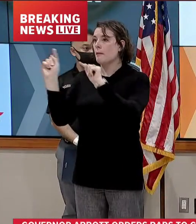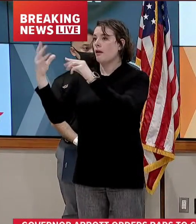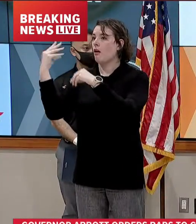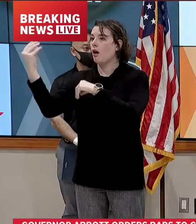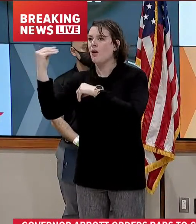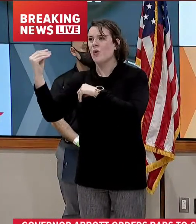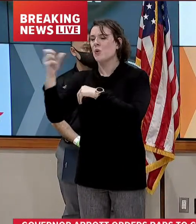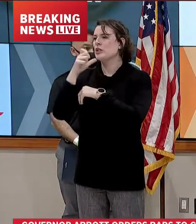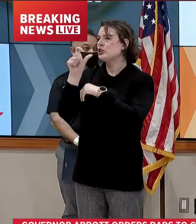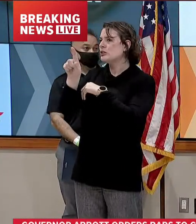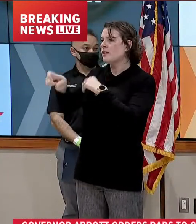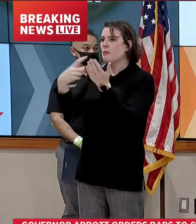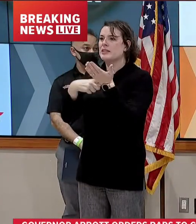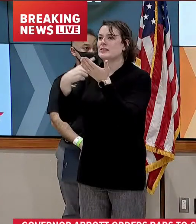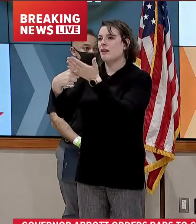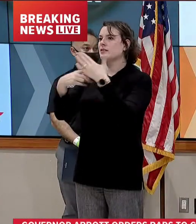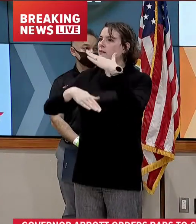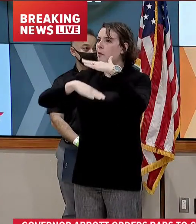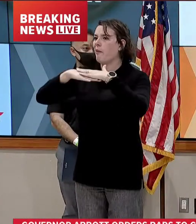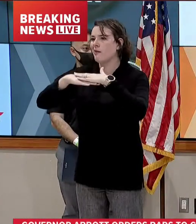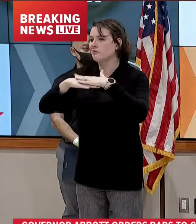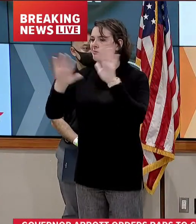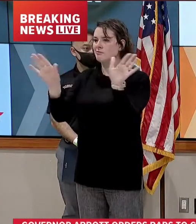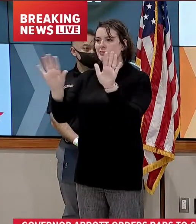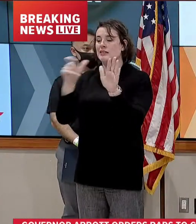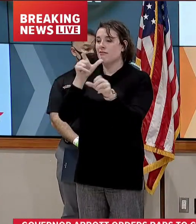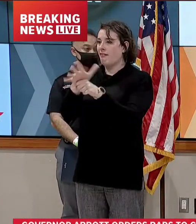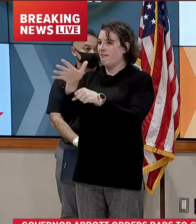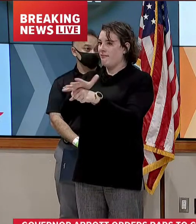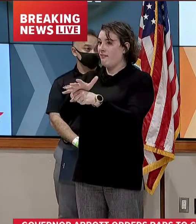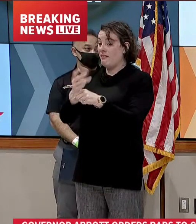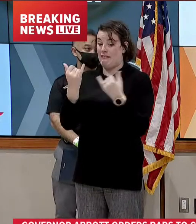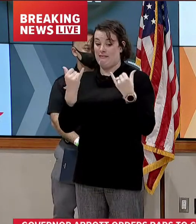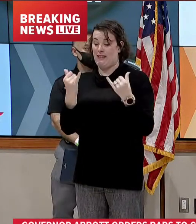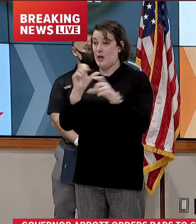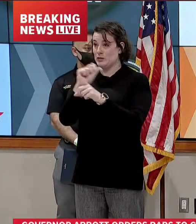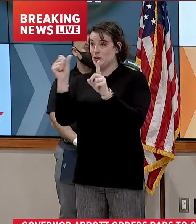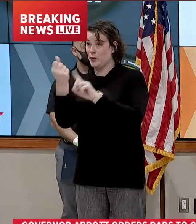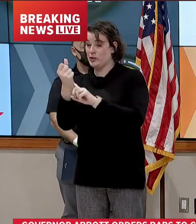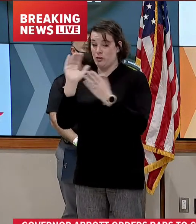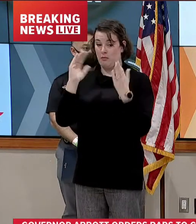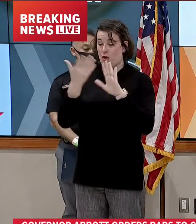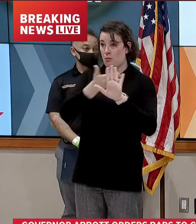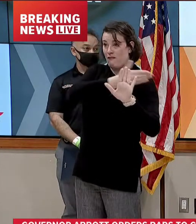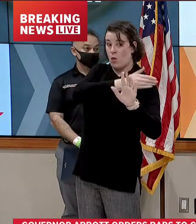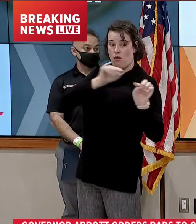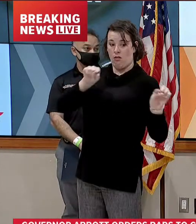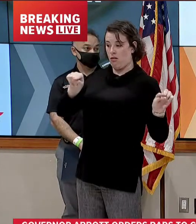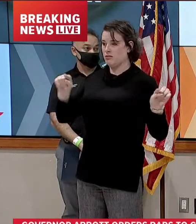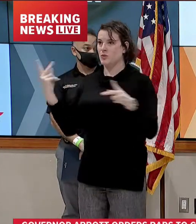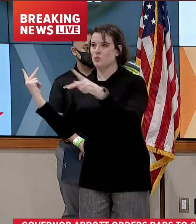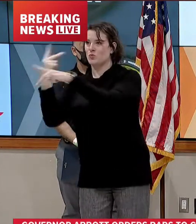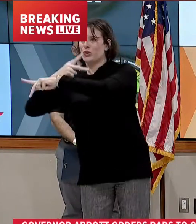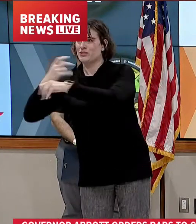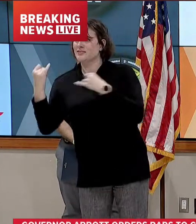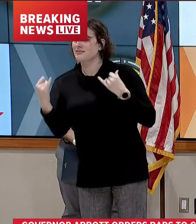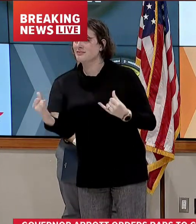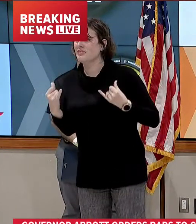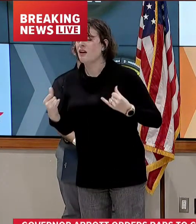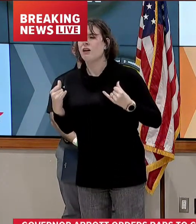capacity. That is not enough. We are in a worse situation now than we were back then. And the only thing that worked back then